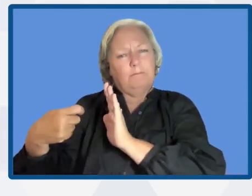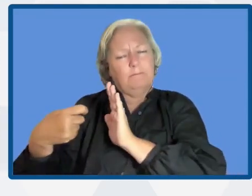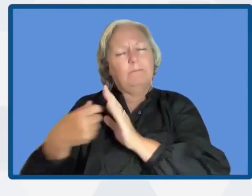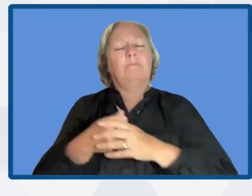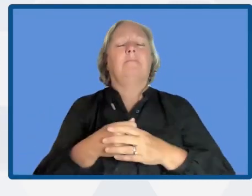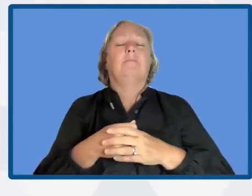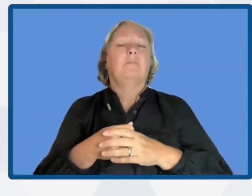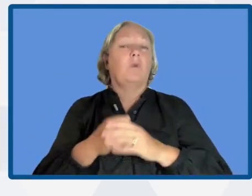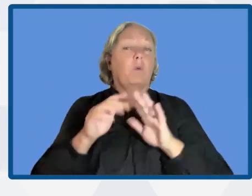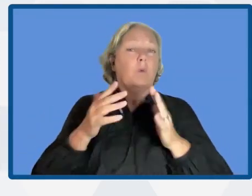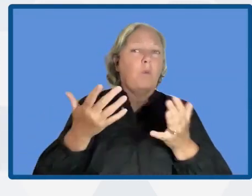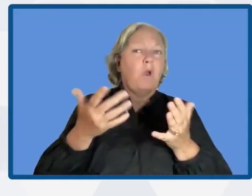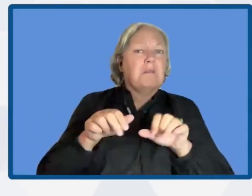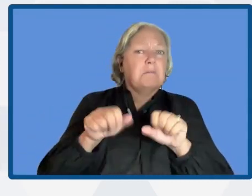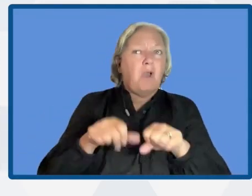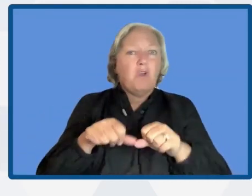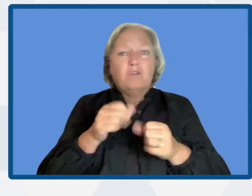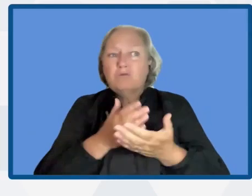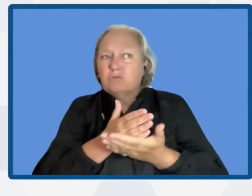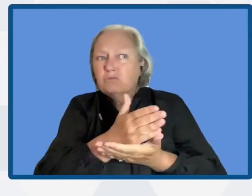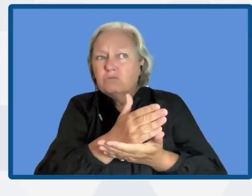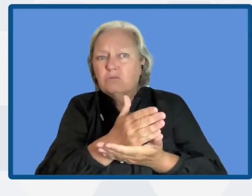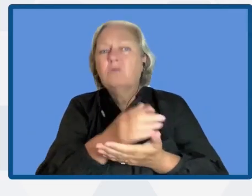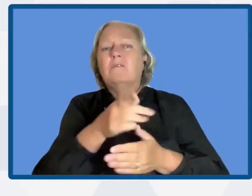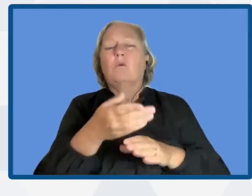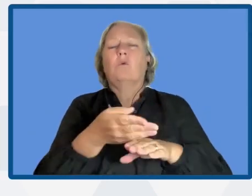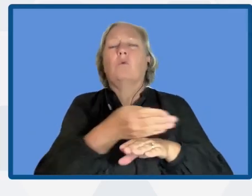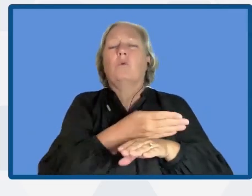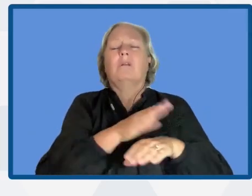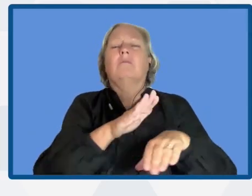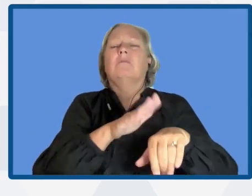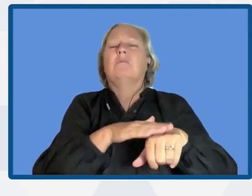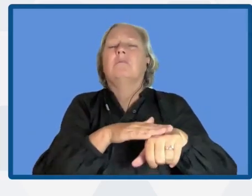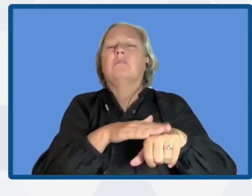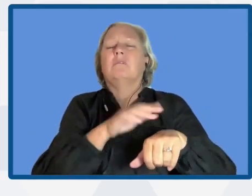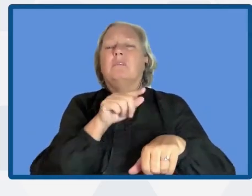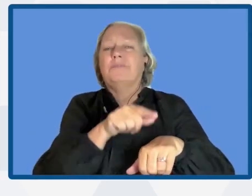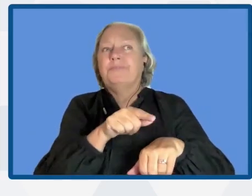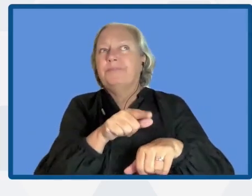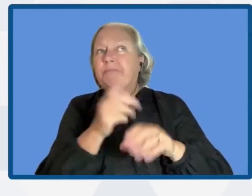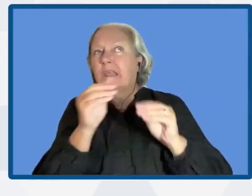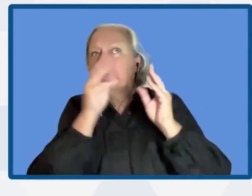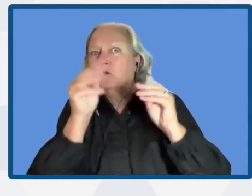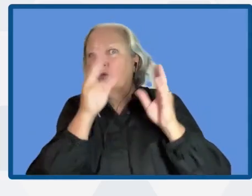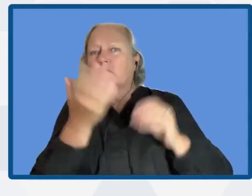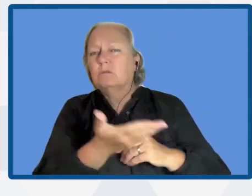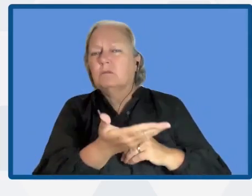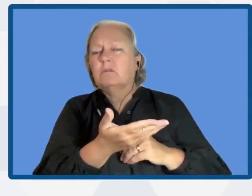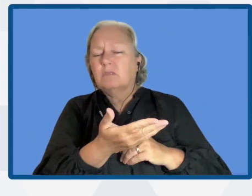paths through early warning systems, and try to respond these